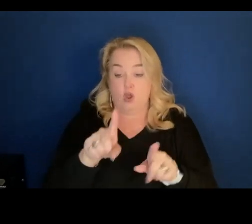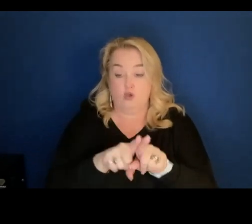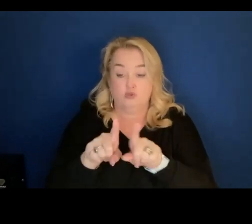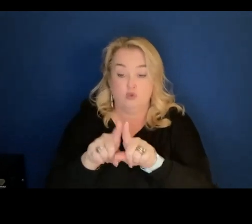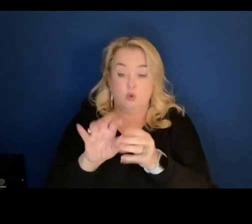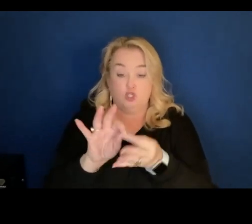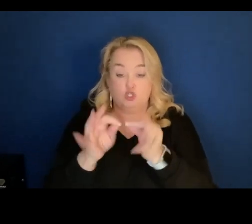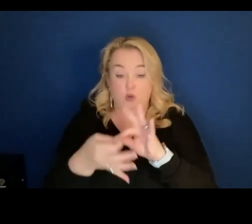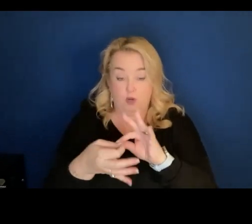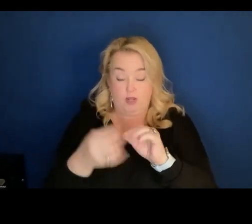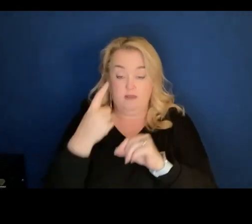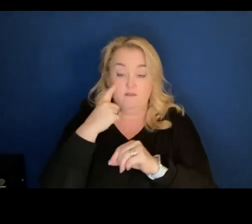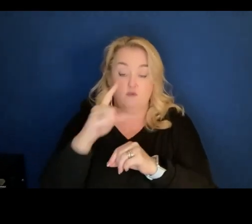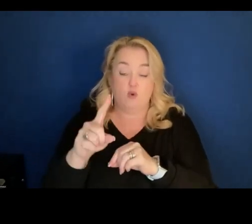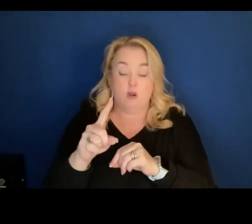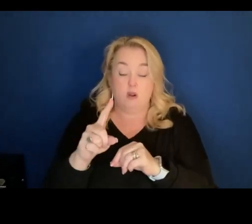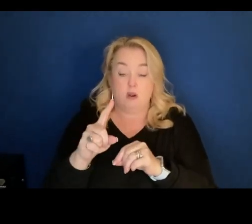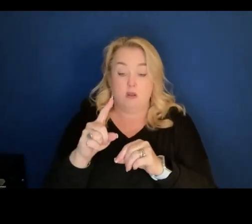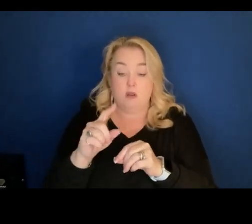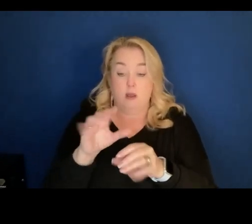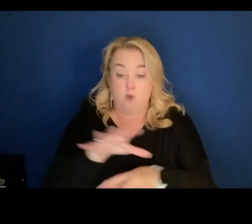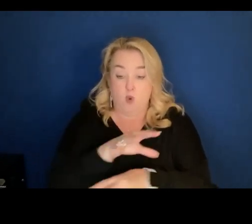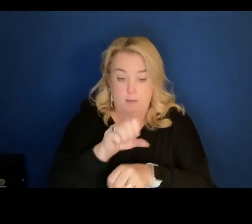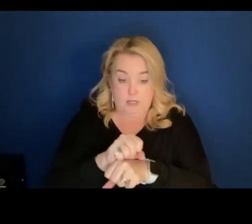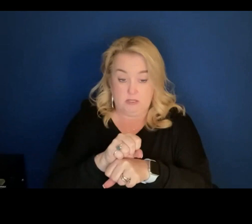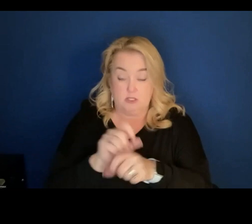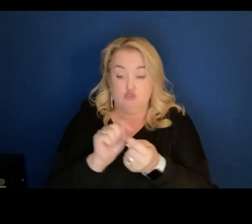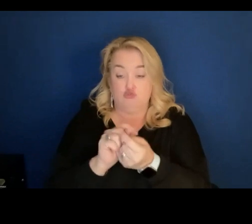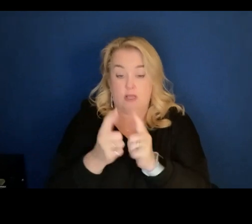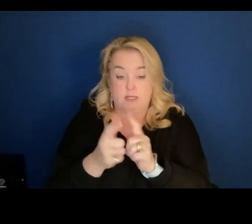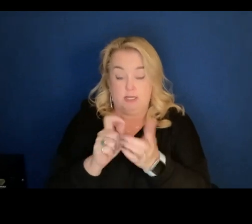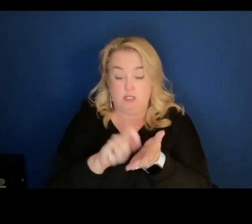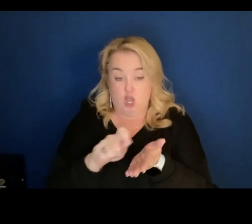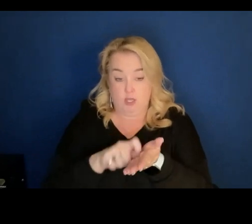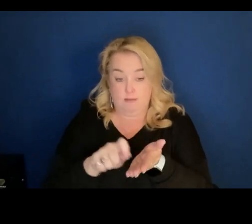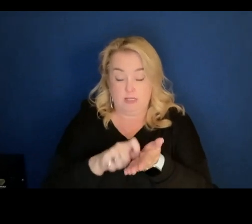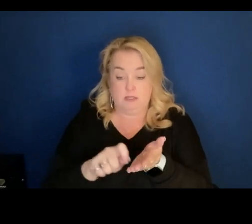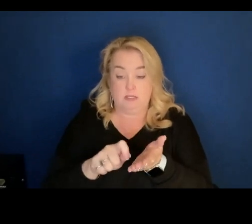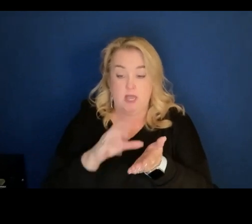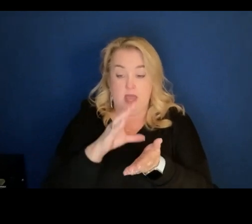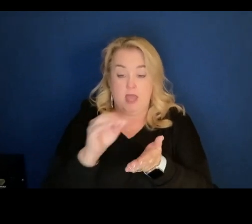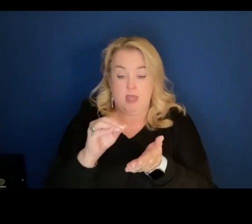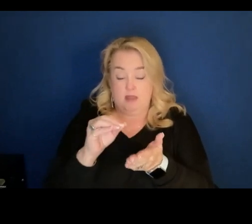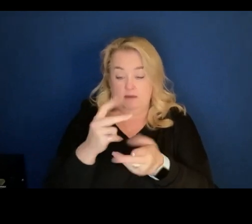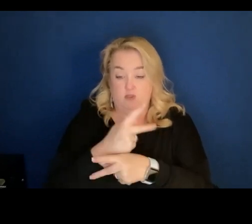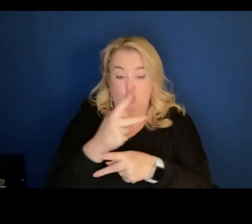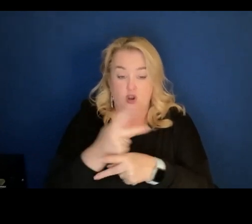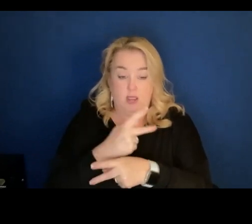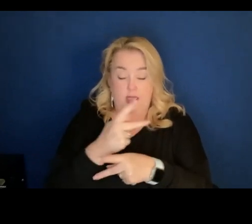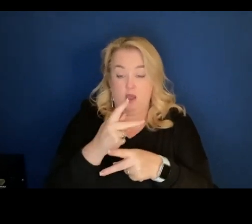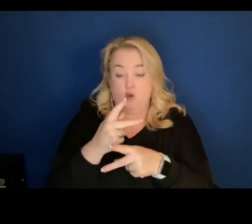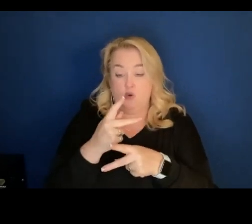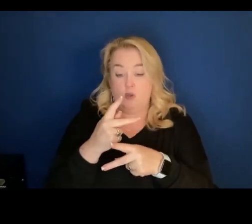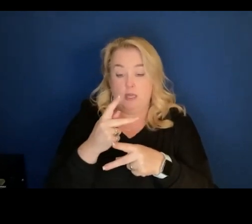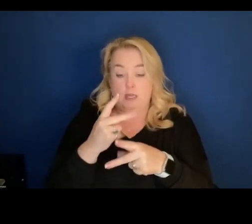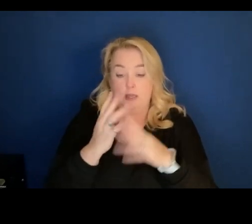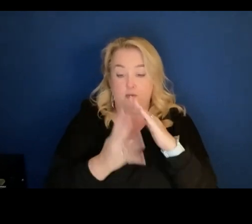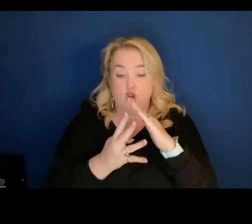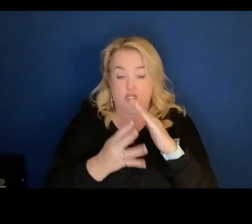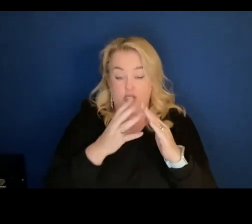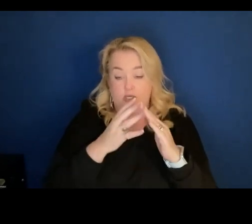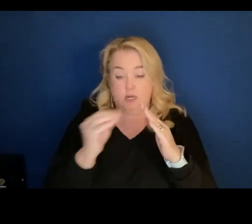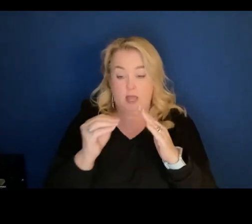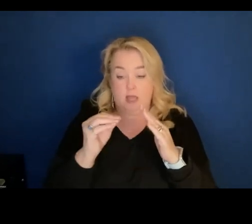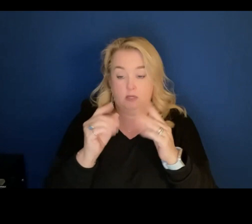appointments, translating documents, as well as navigating immigration and naturalization processes. During